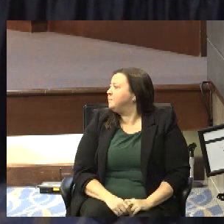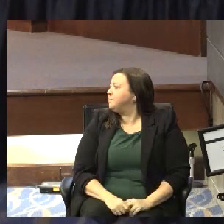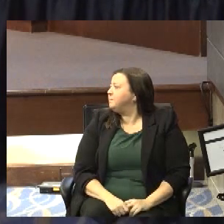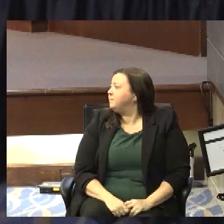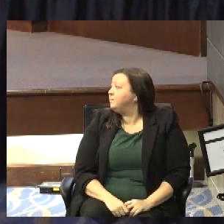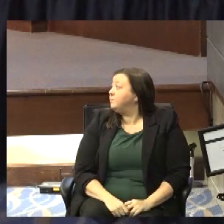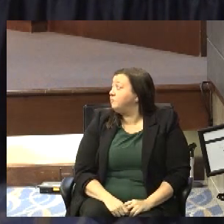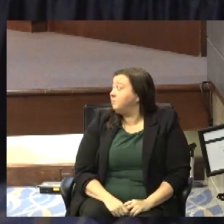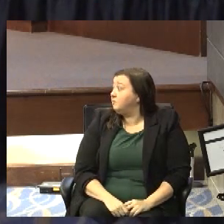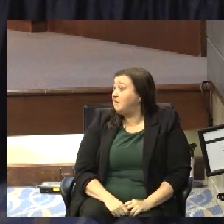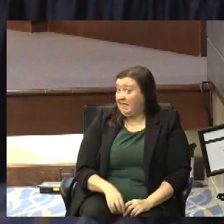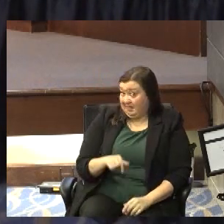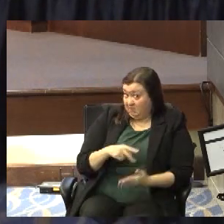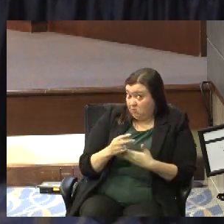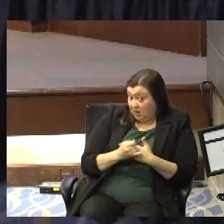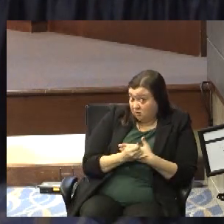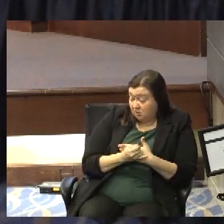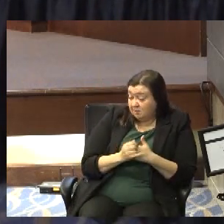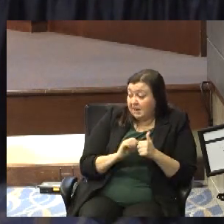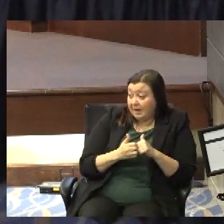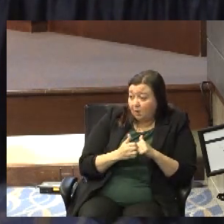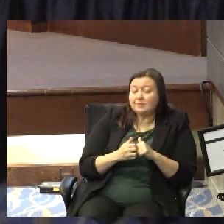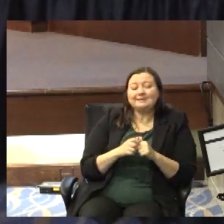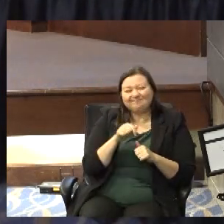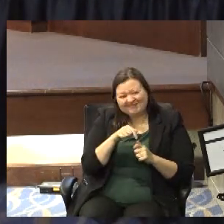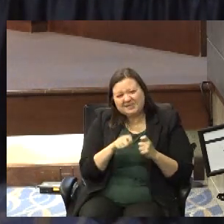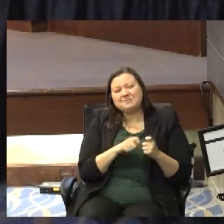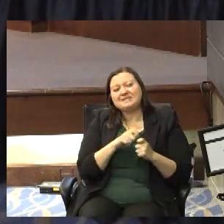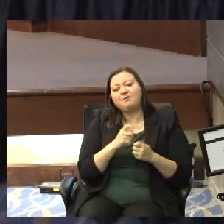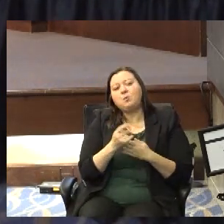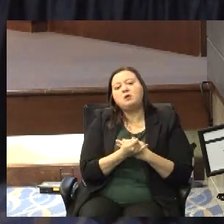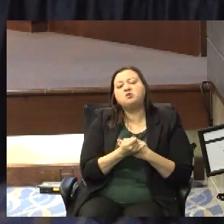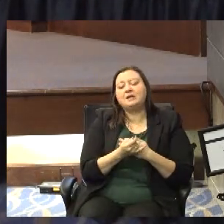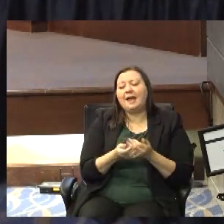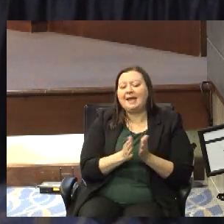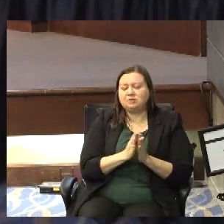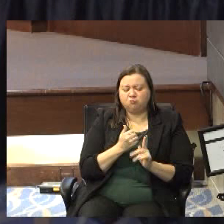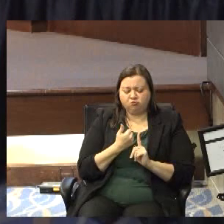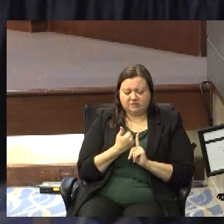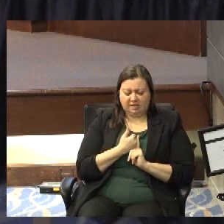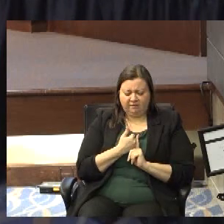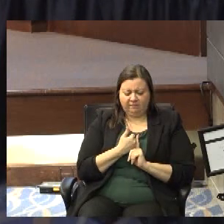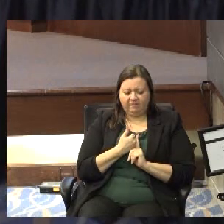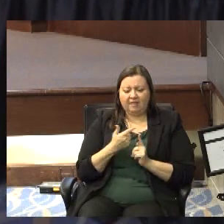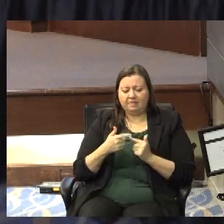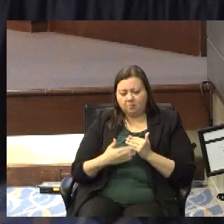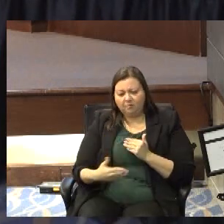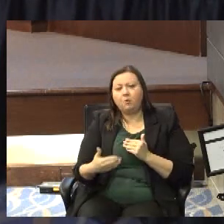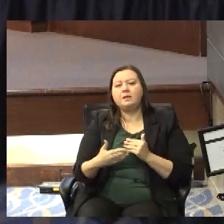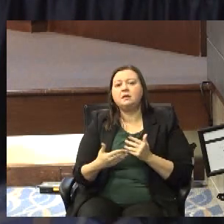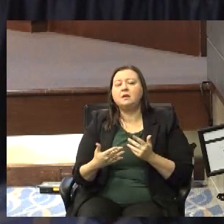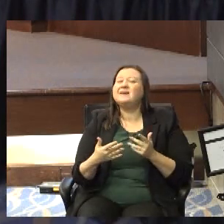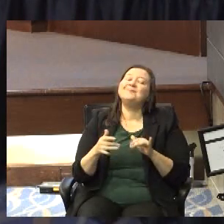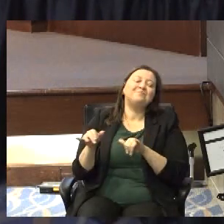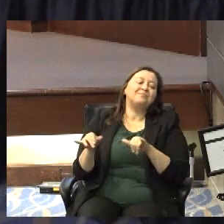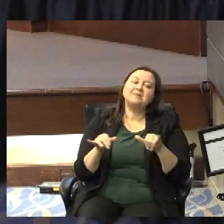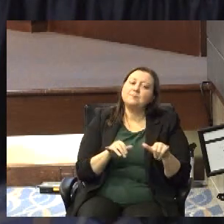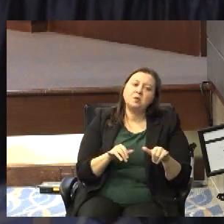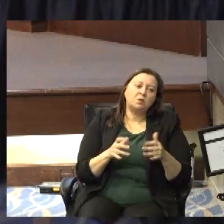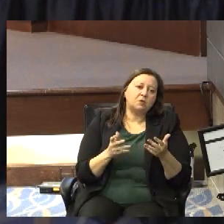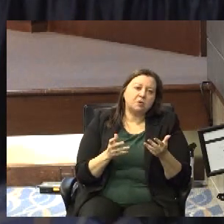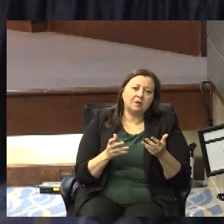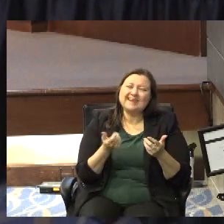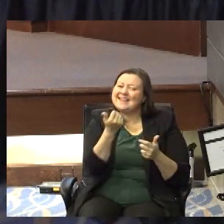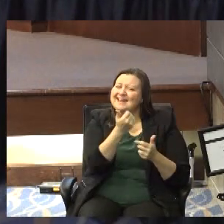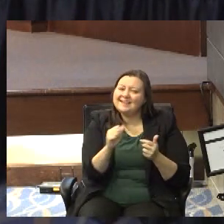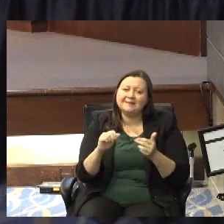does this? Yeah, this specific project. So, as you're asking yourself, getting ready to move forward with it. It's a similar theme for, you know,